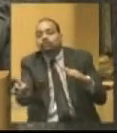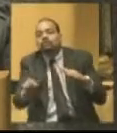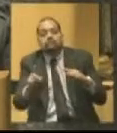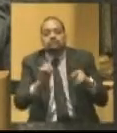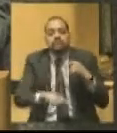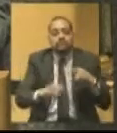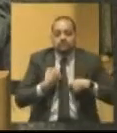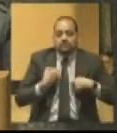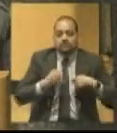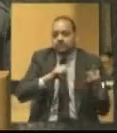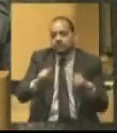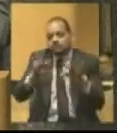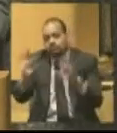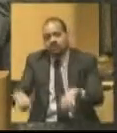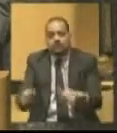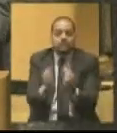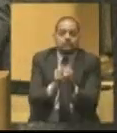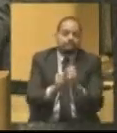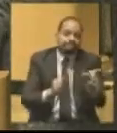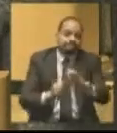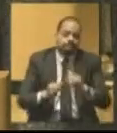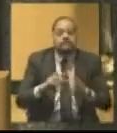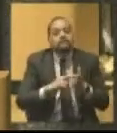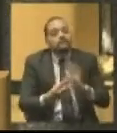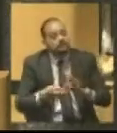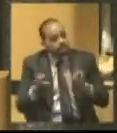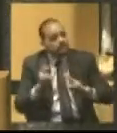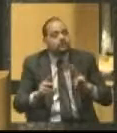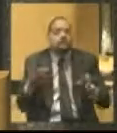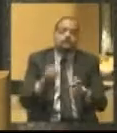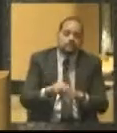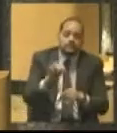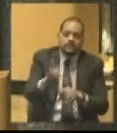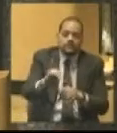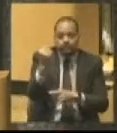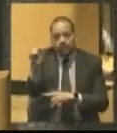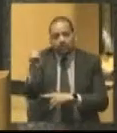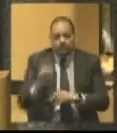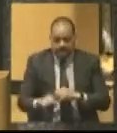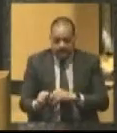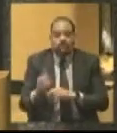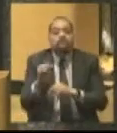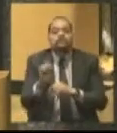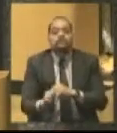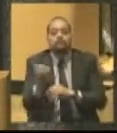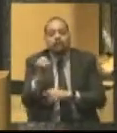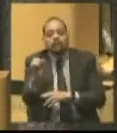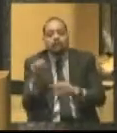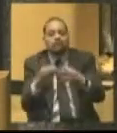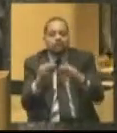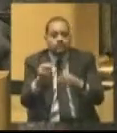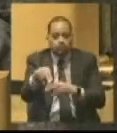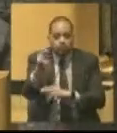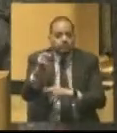says all slaves coming into Union lines who were used in rebellion are to be emancipated, and a congressional resolution stating that the Union Army cannot participate in the